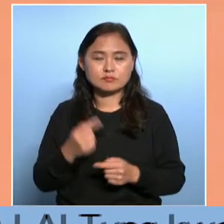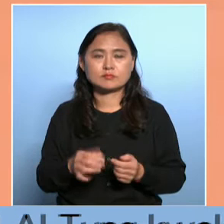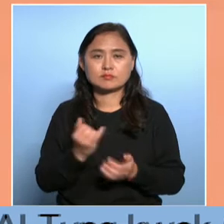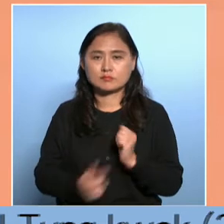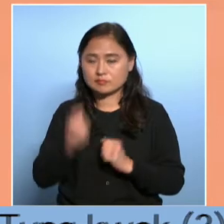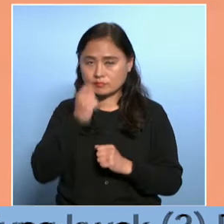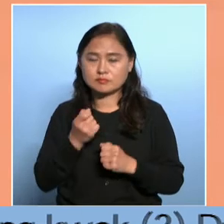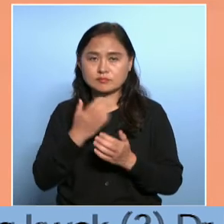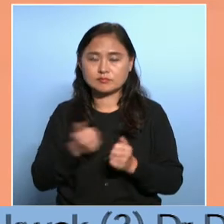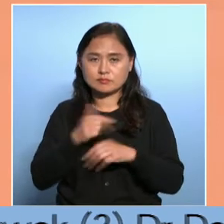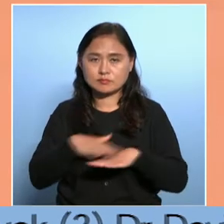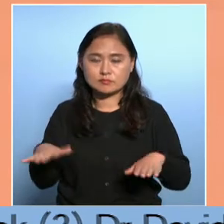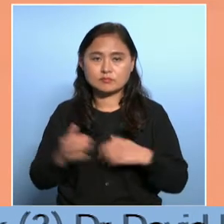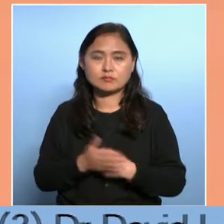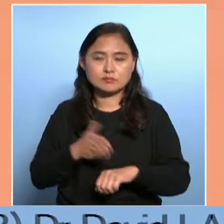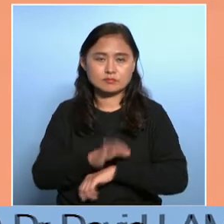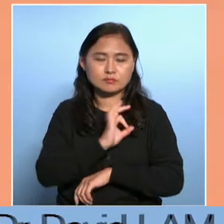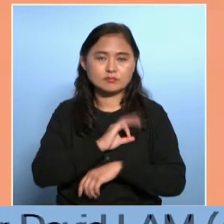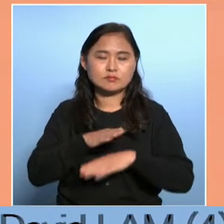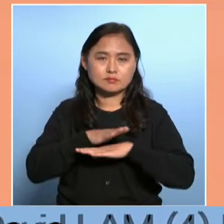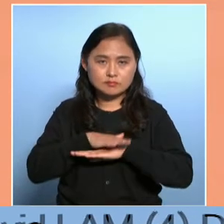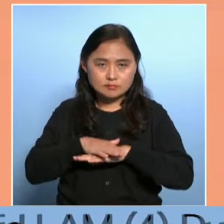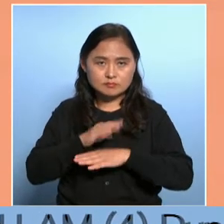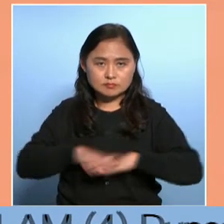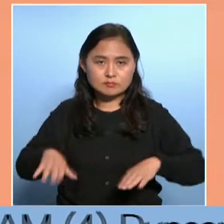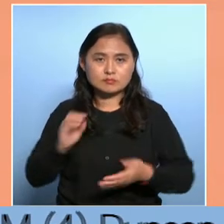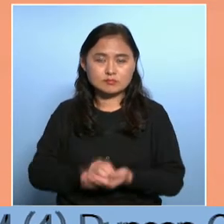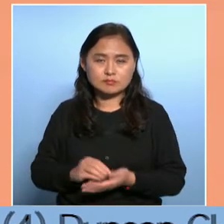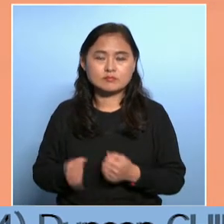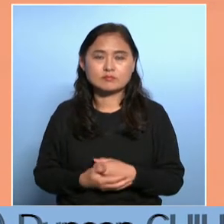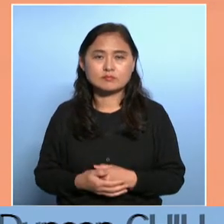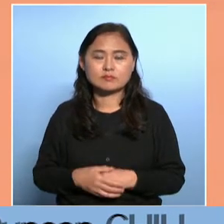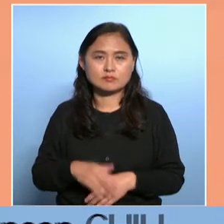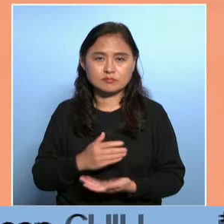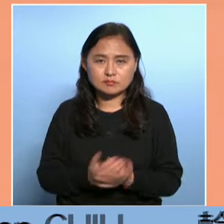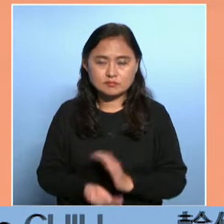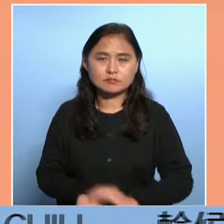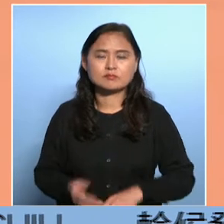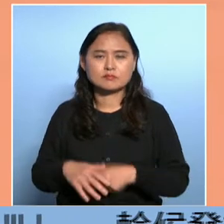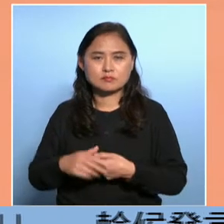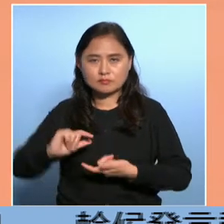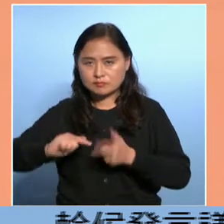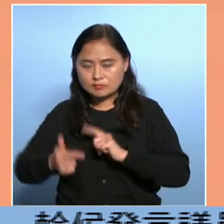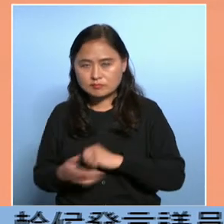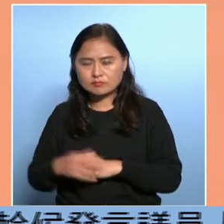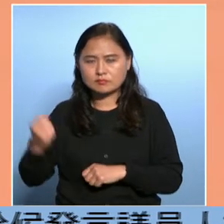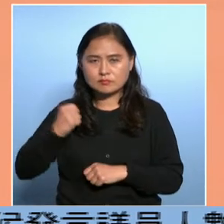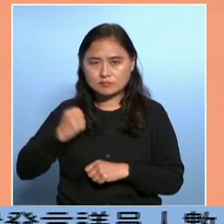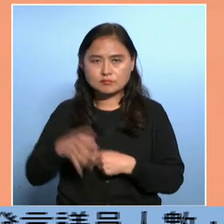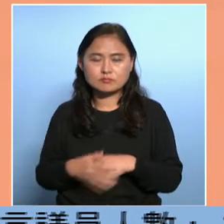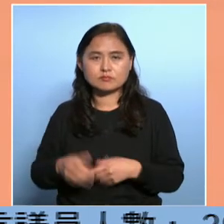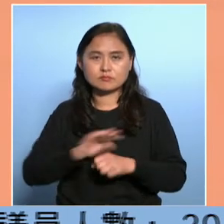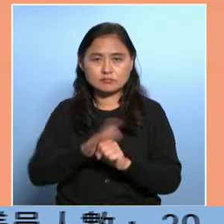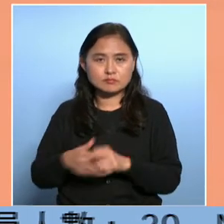first priority is to safeguard people's lives and maintain social stability. We must do